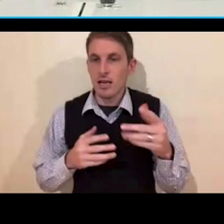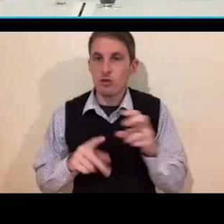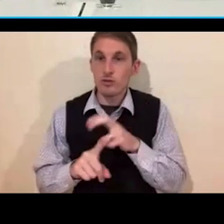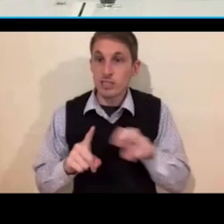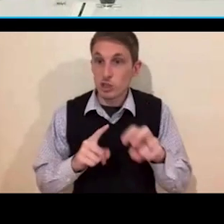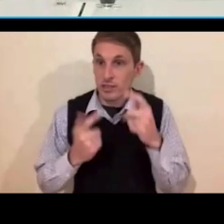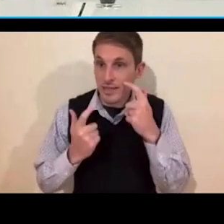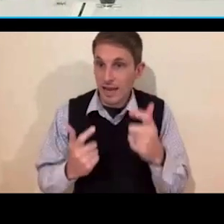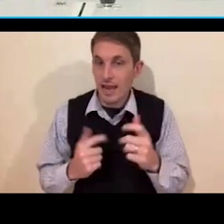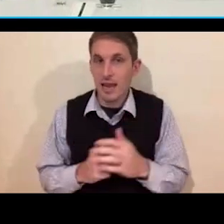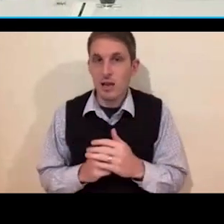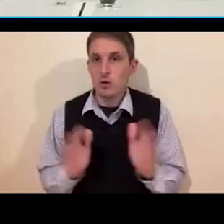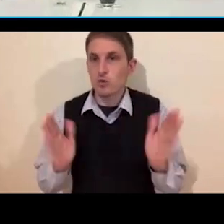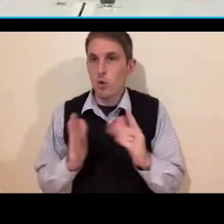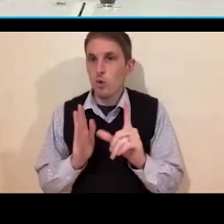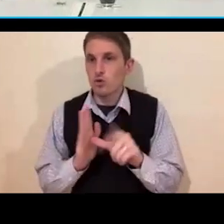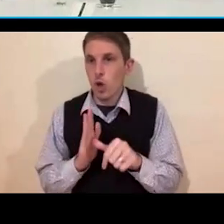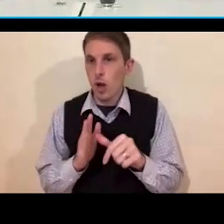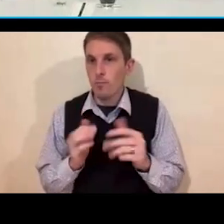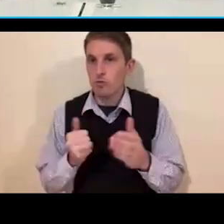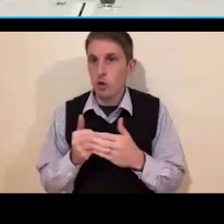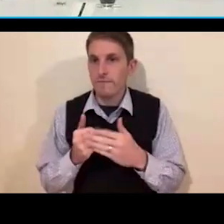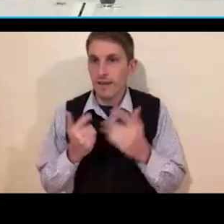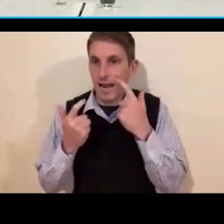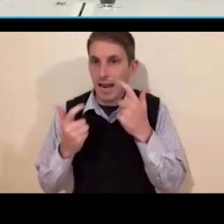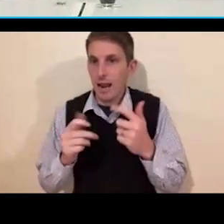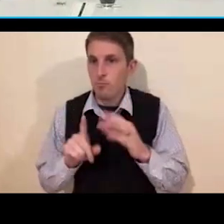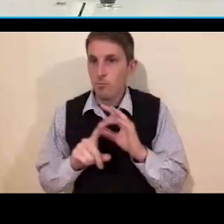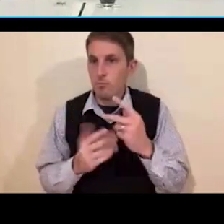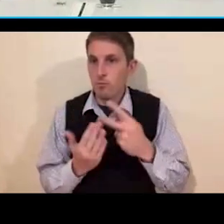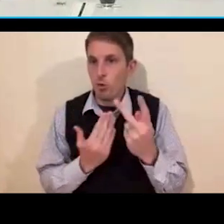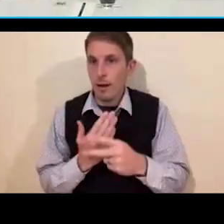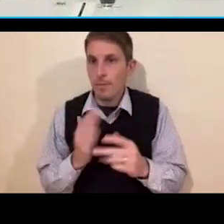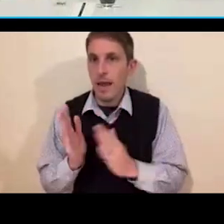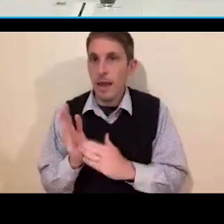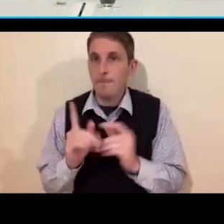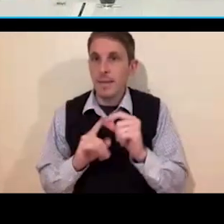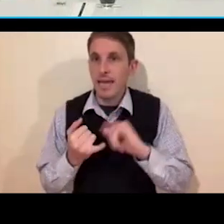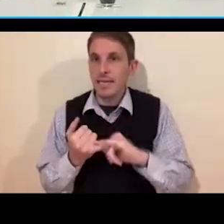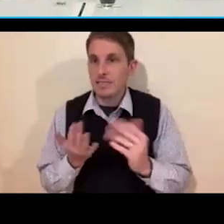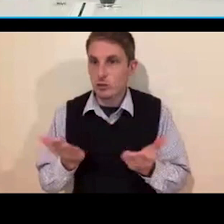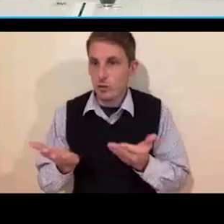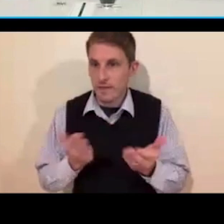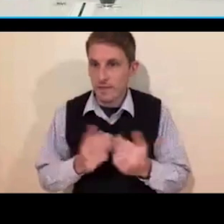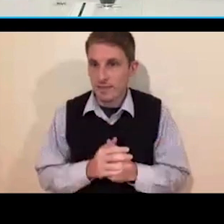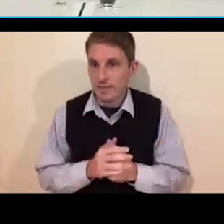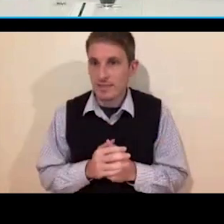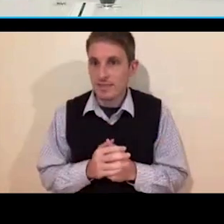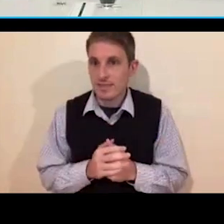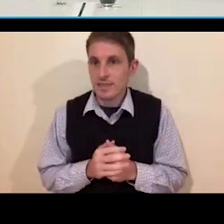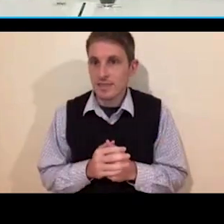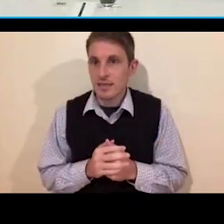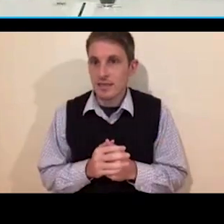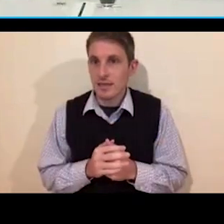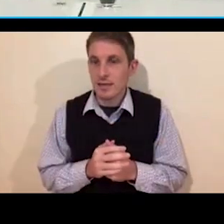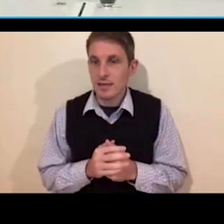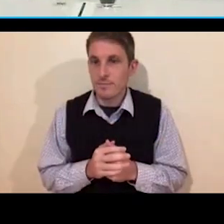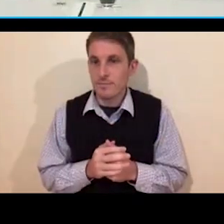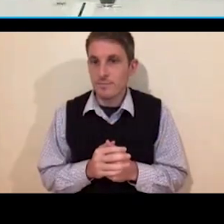transition care, short-term restorative care program, MPS services, and